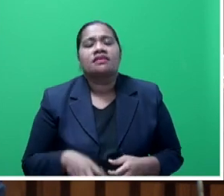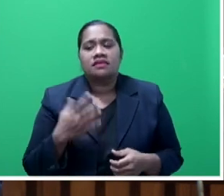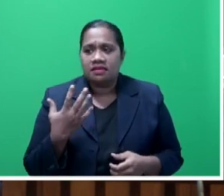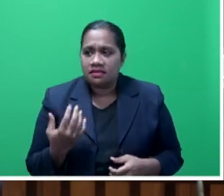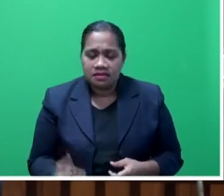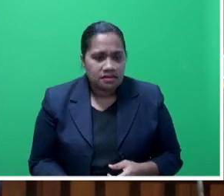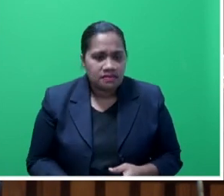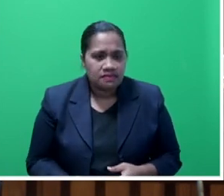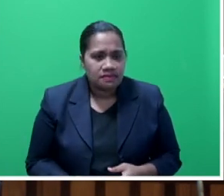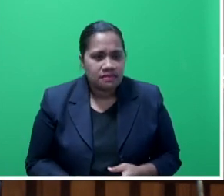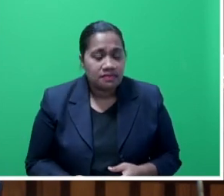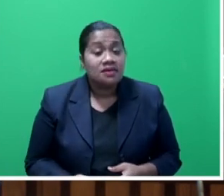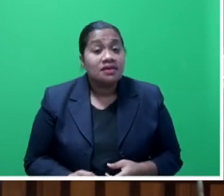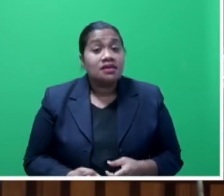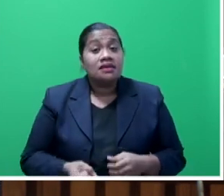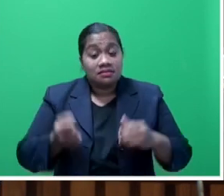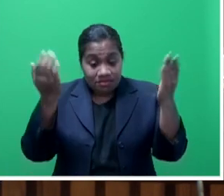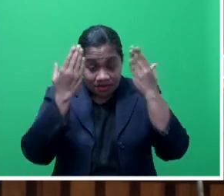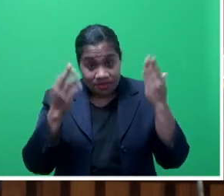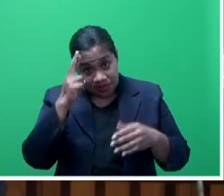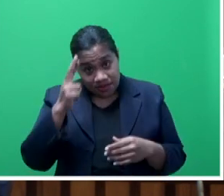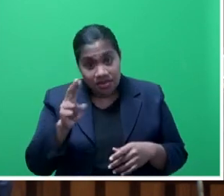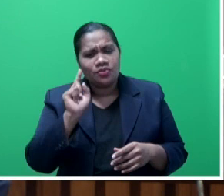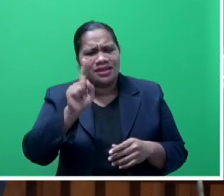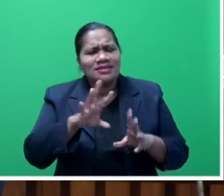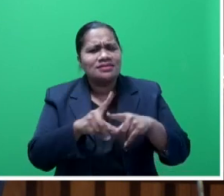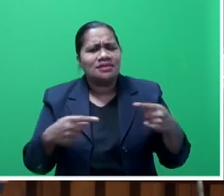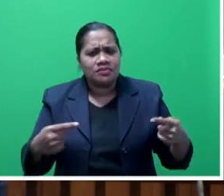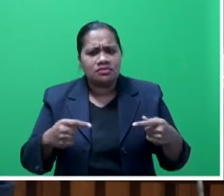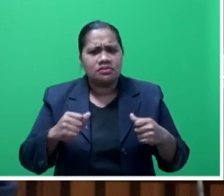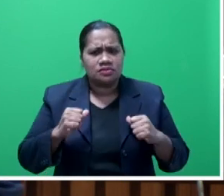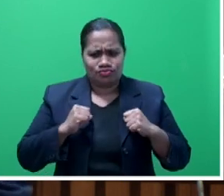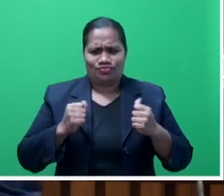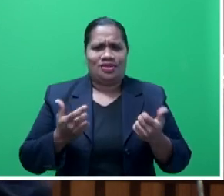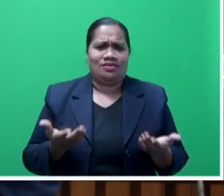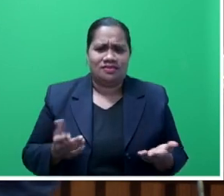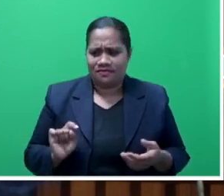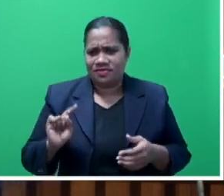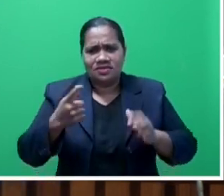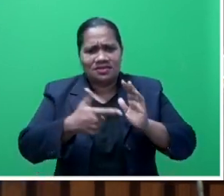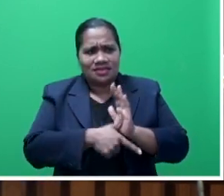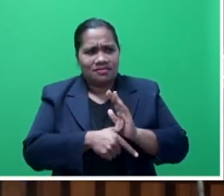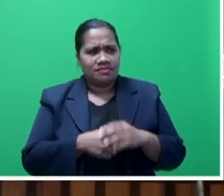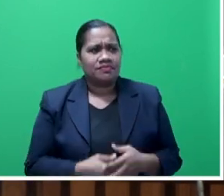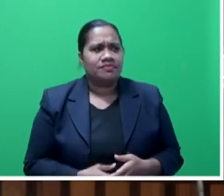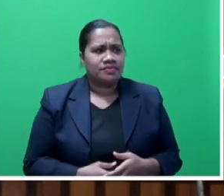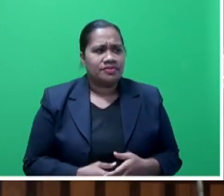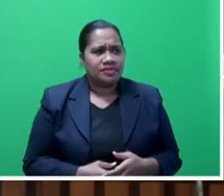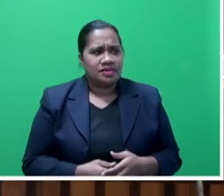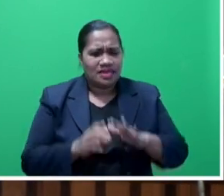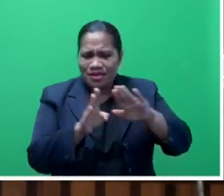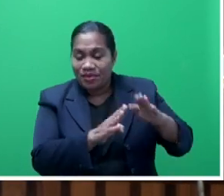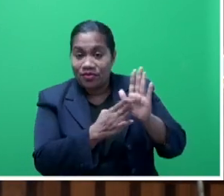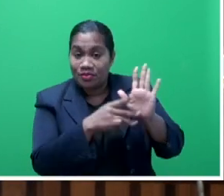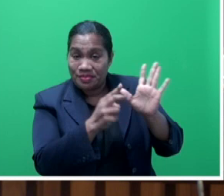Fiji. And Mr. Speaker said that is something we need to be proud of. This is the first time, apart from Mana Island, where there's some